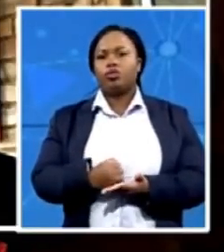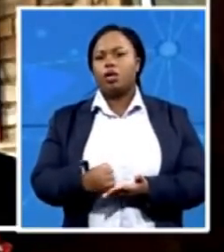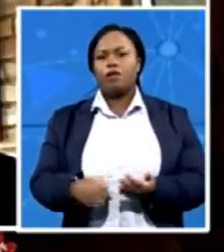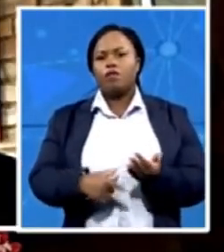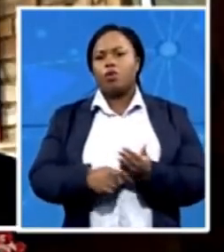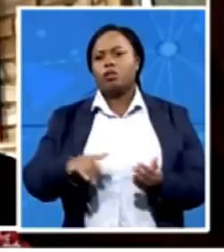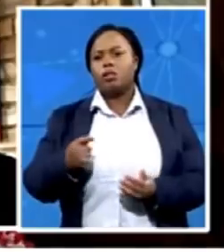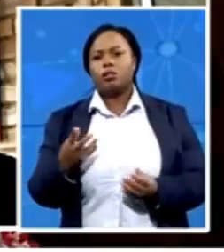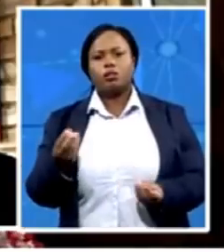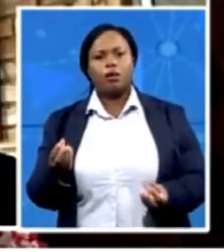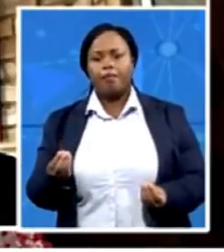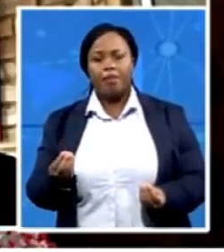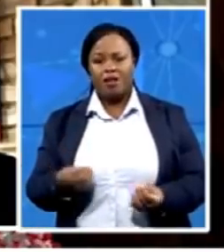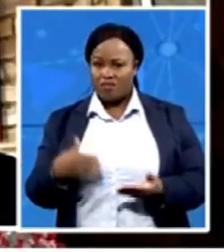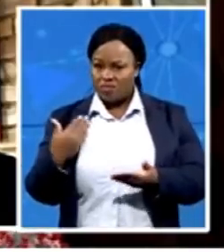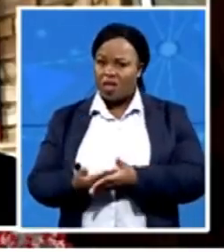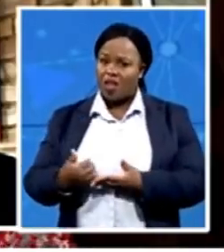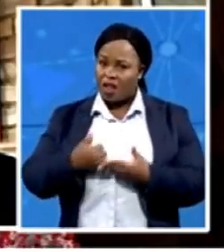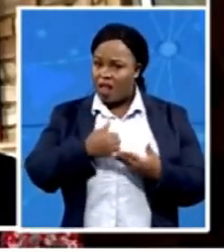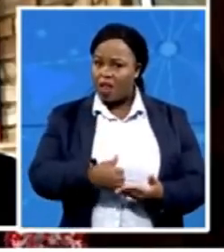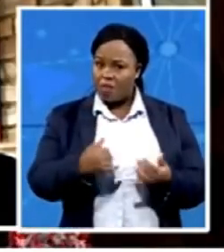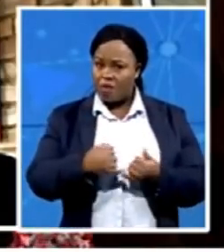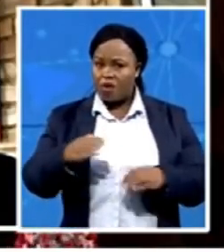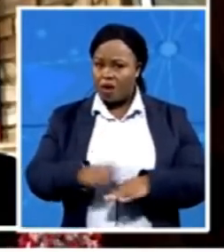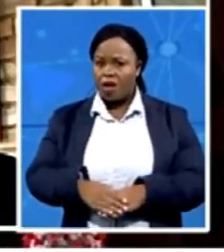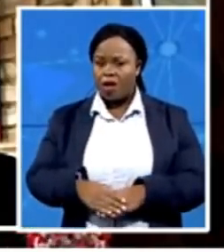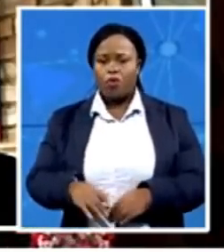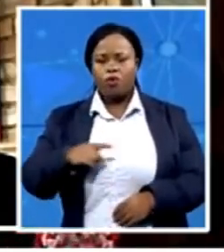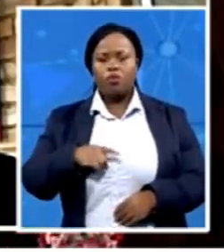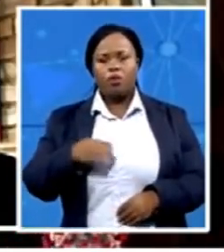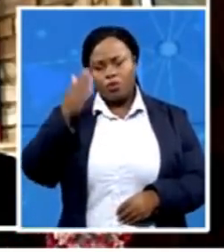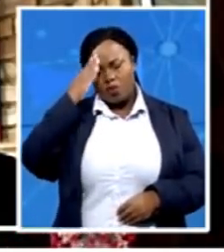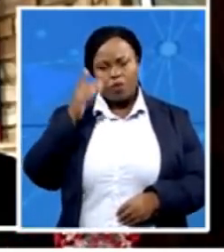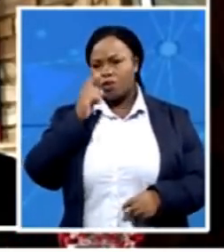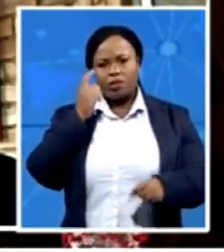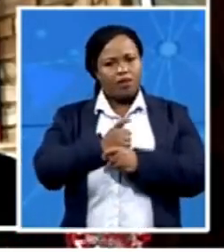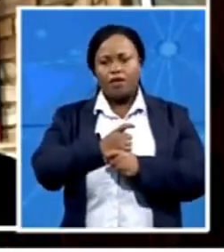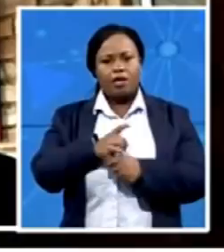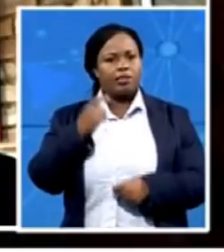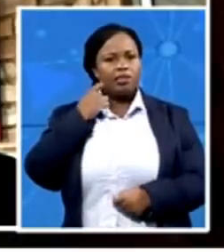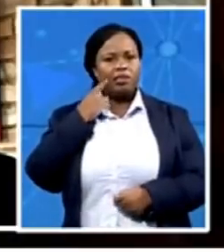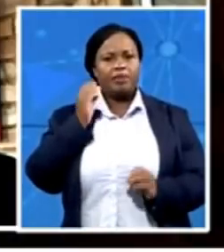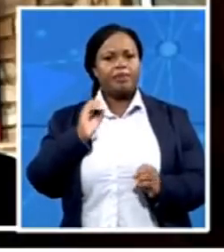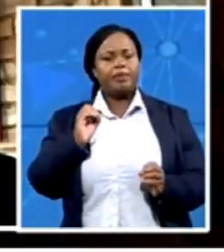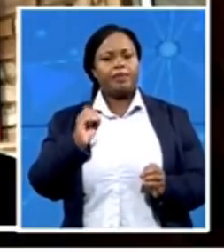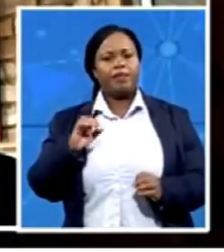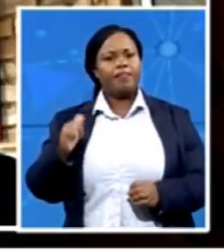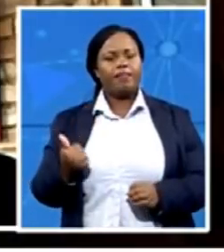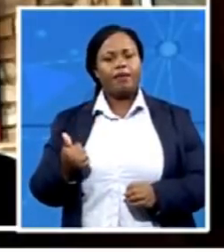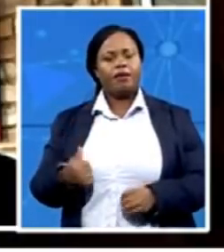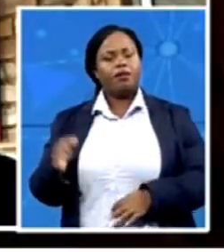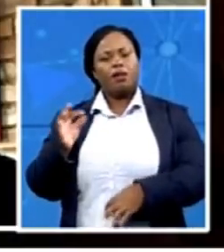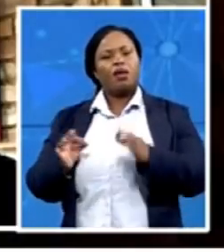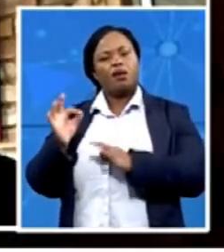be an intimidating process using the online process. Walk us through it in terms of some of your advice for